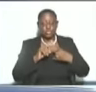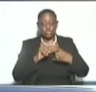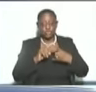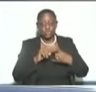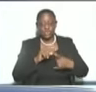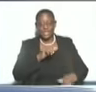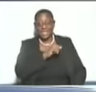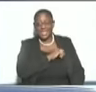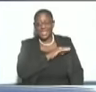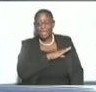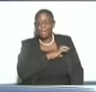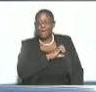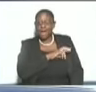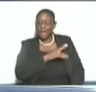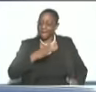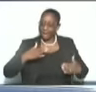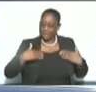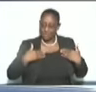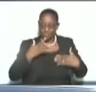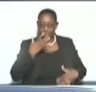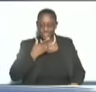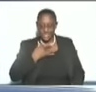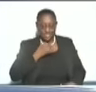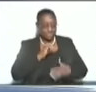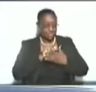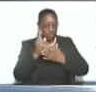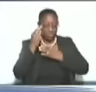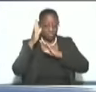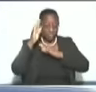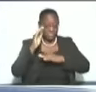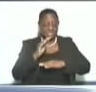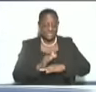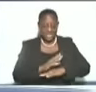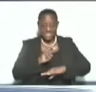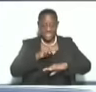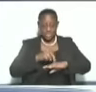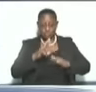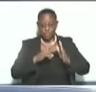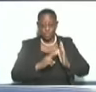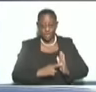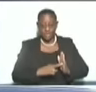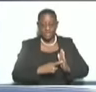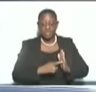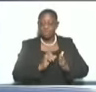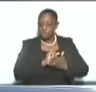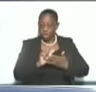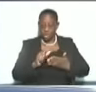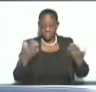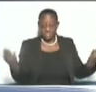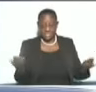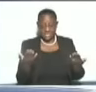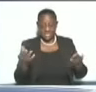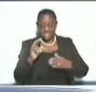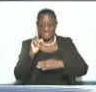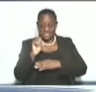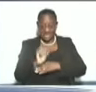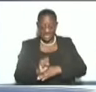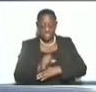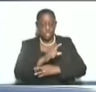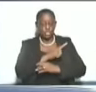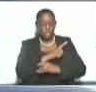own Aiken Barr. Happy birthday, Aiken. And that does it for the Bahamas Tonight, the National Report. For all of us here at ZNS, I'm